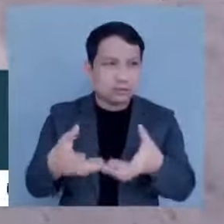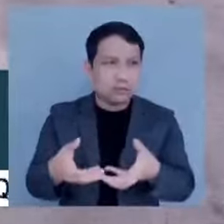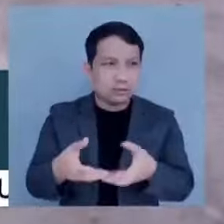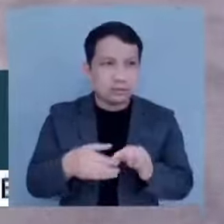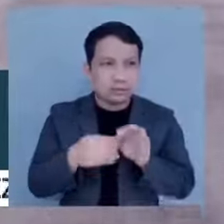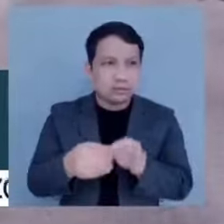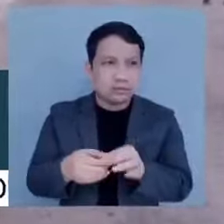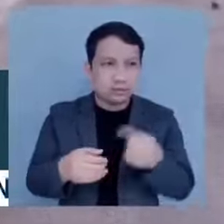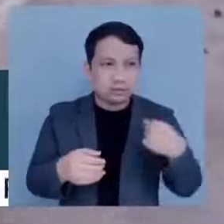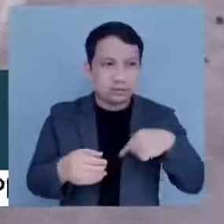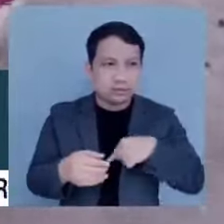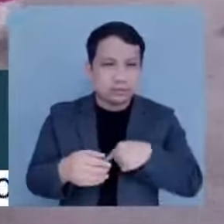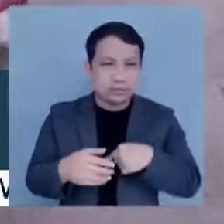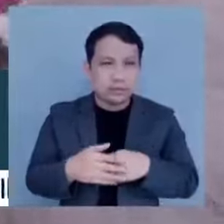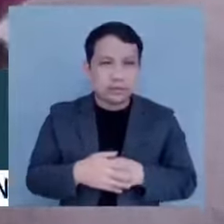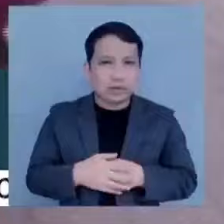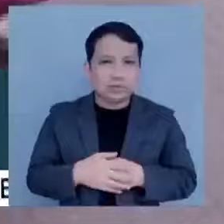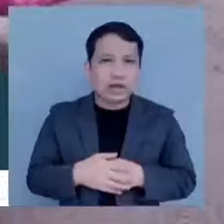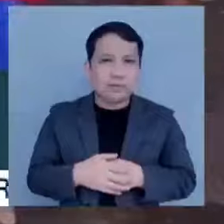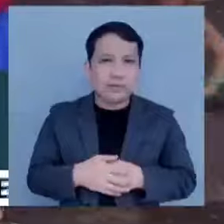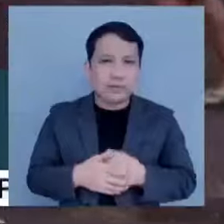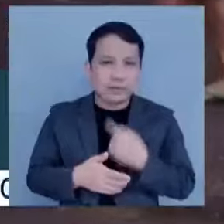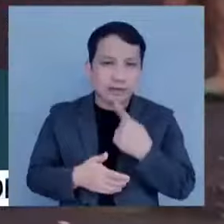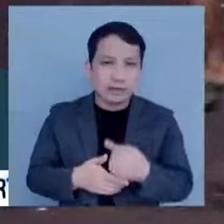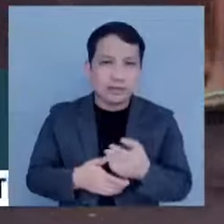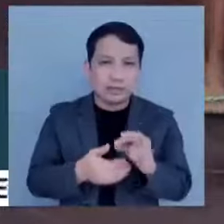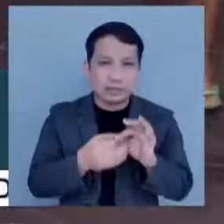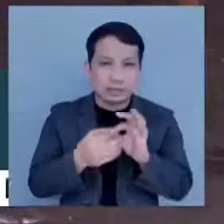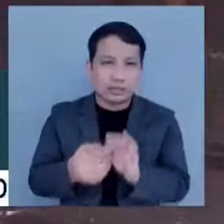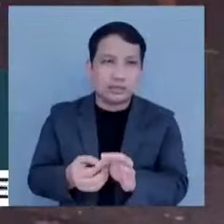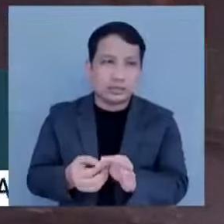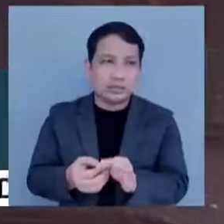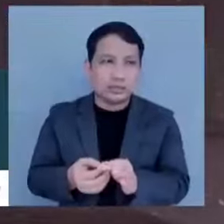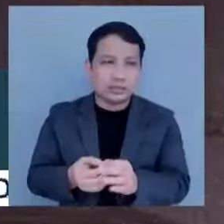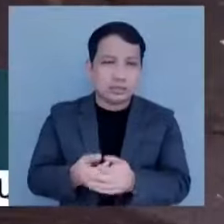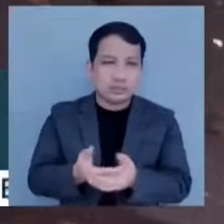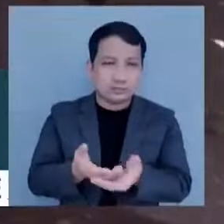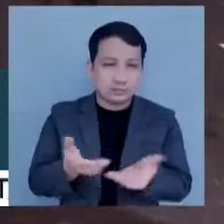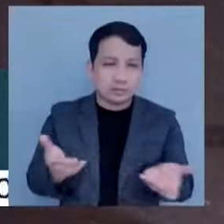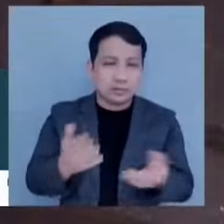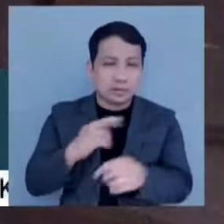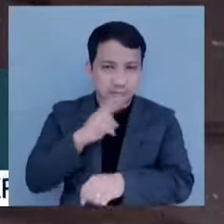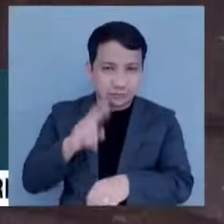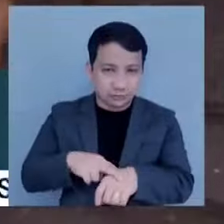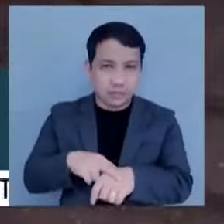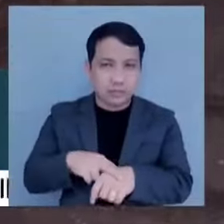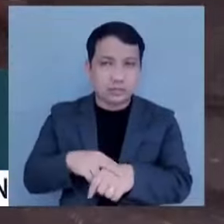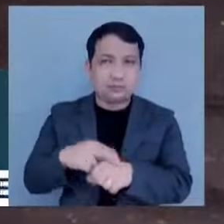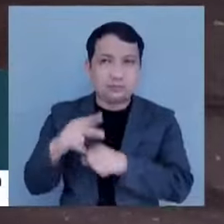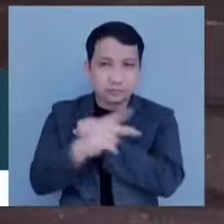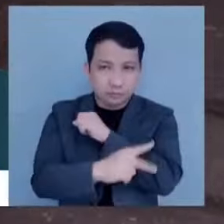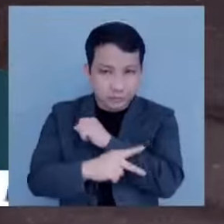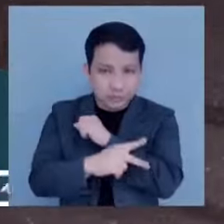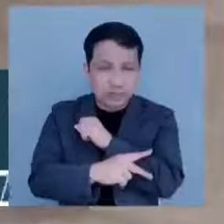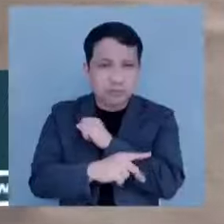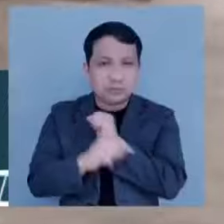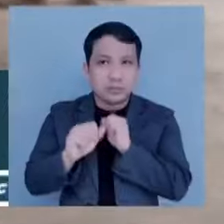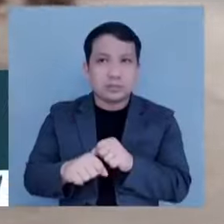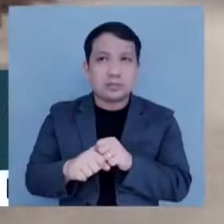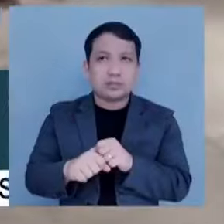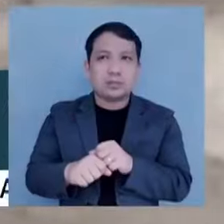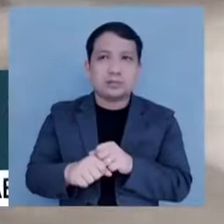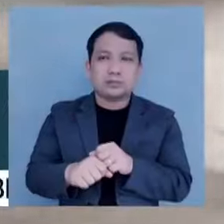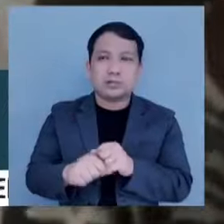largest presence when it comes to family food packs on the ground in regional, provincial warehouses. We've always taken Bicol